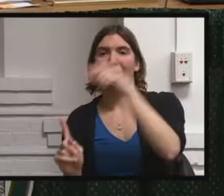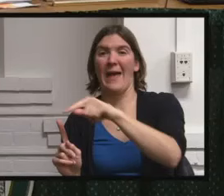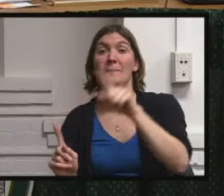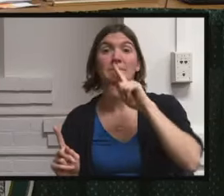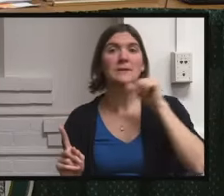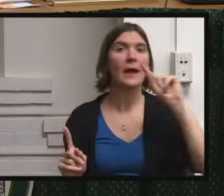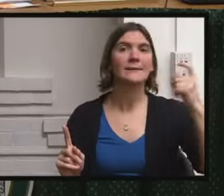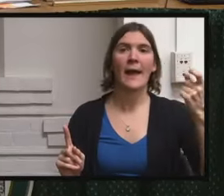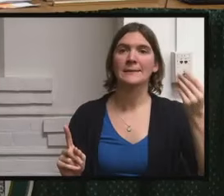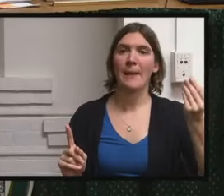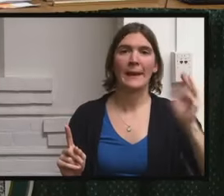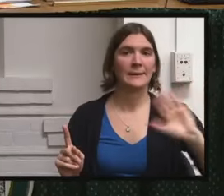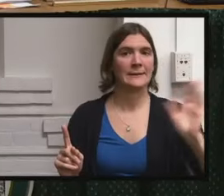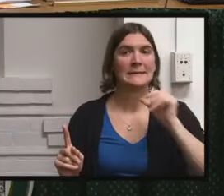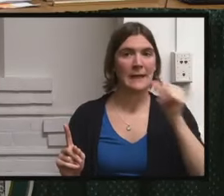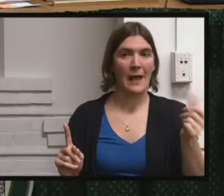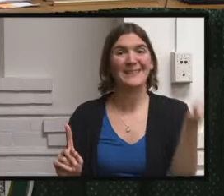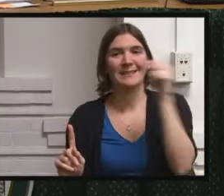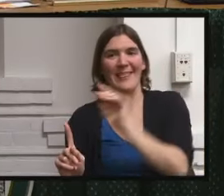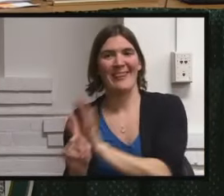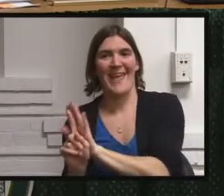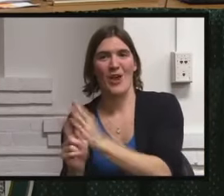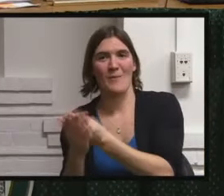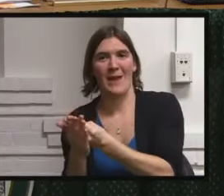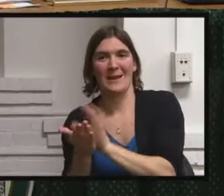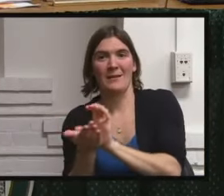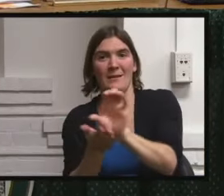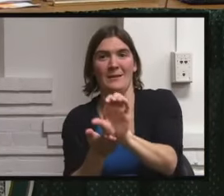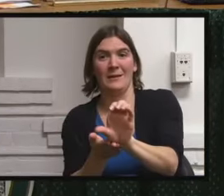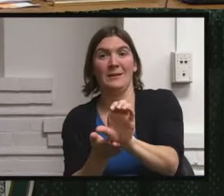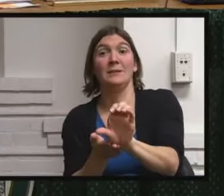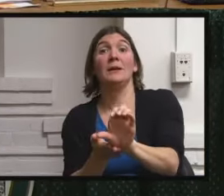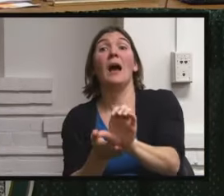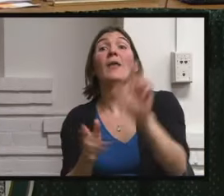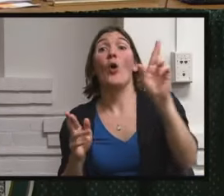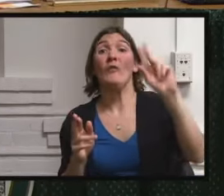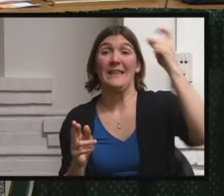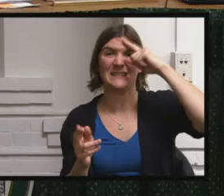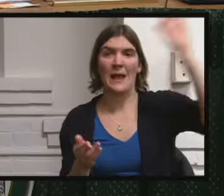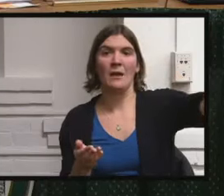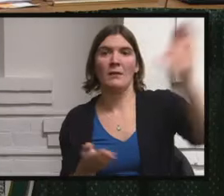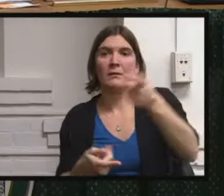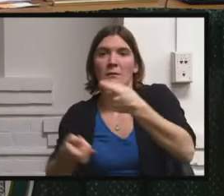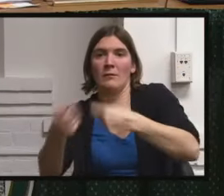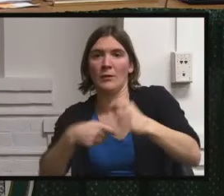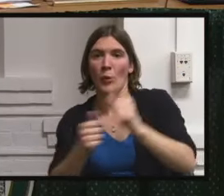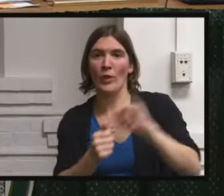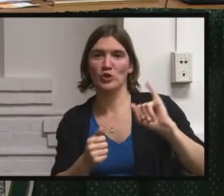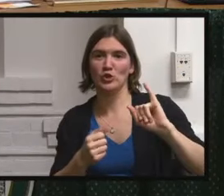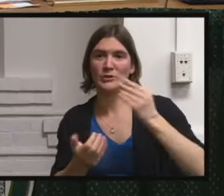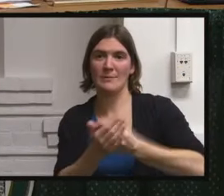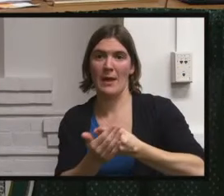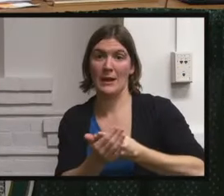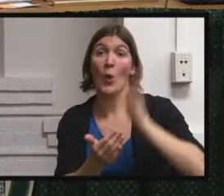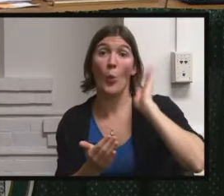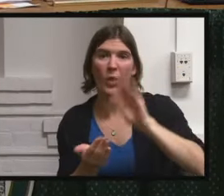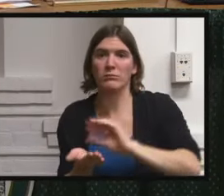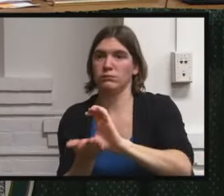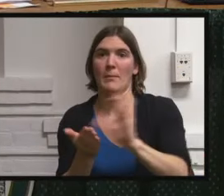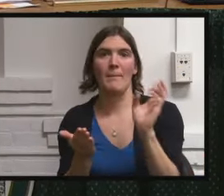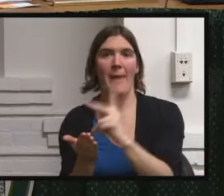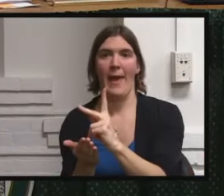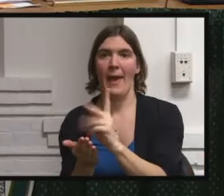tax dollars. And as I described, we hope to actually replenish that fund in full for the amount of this expense. And so then the